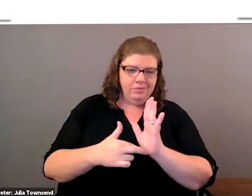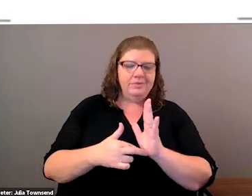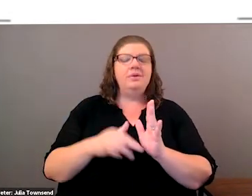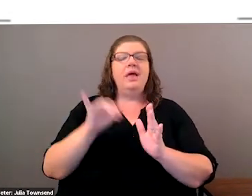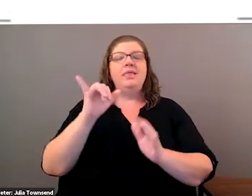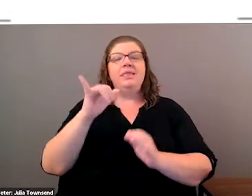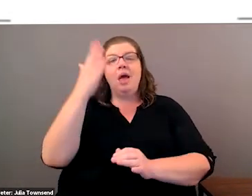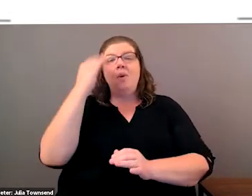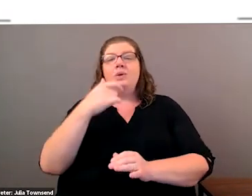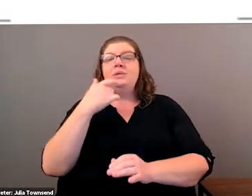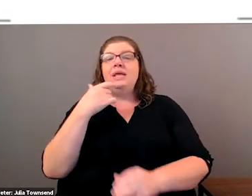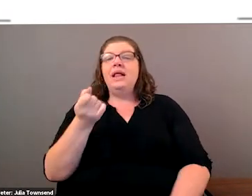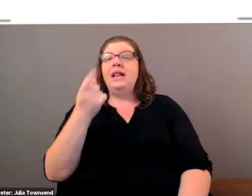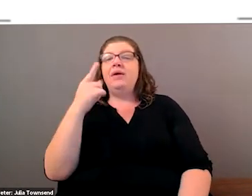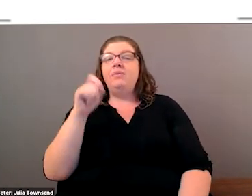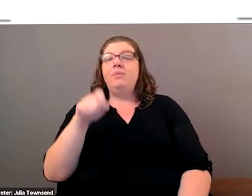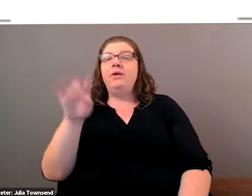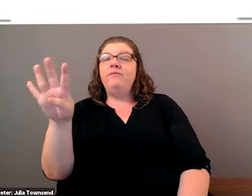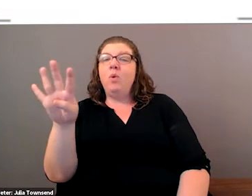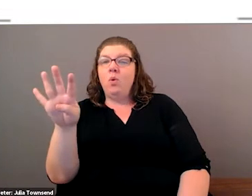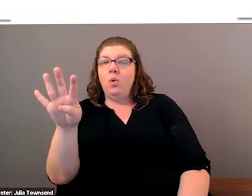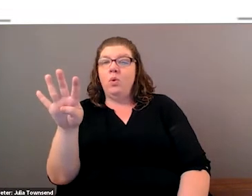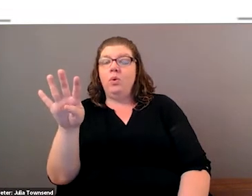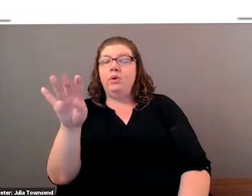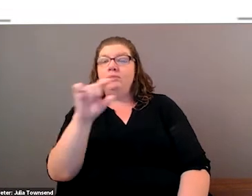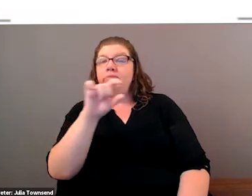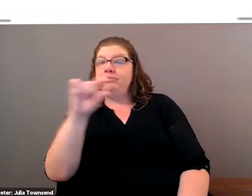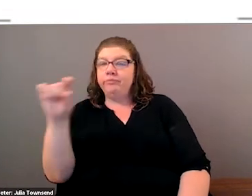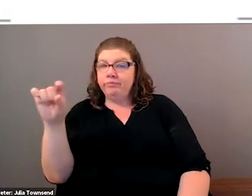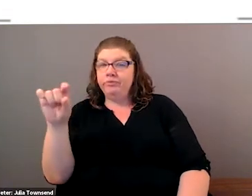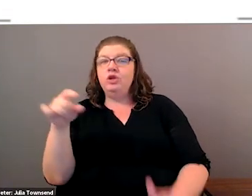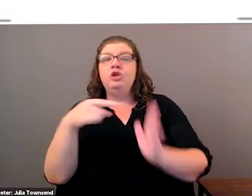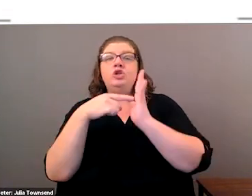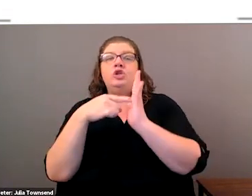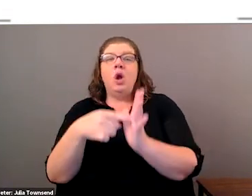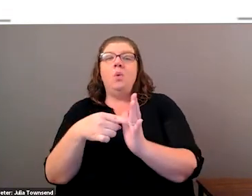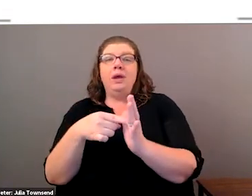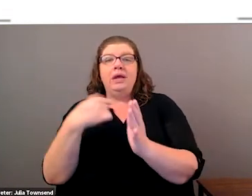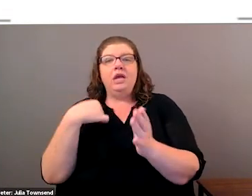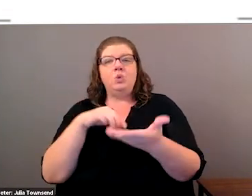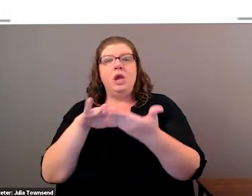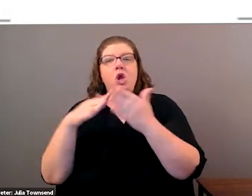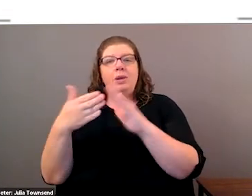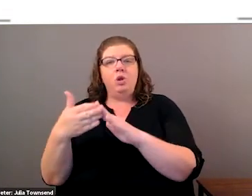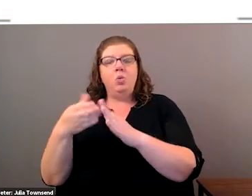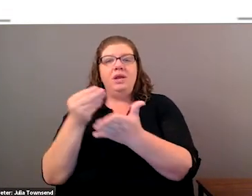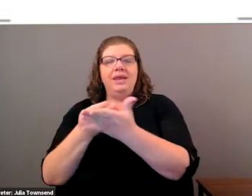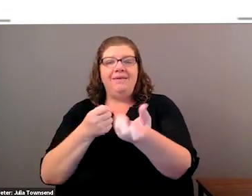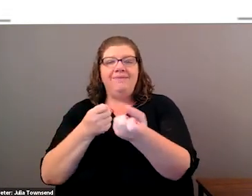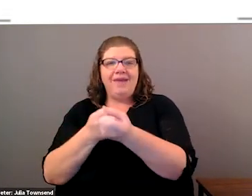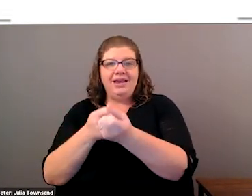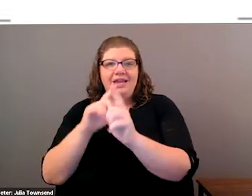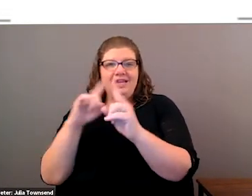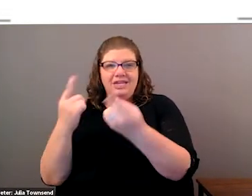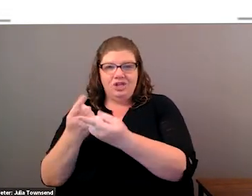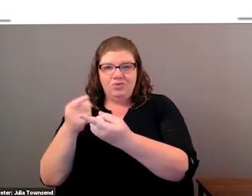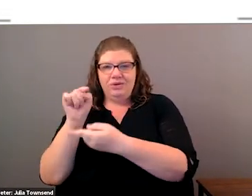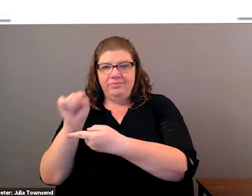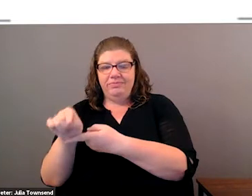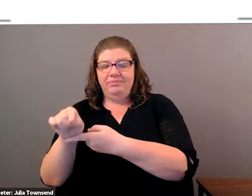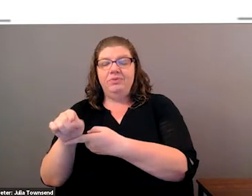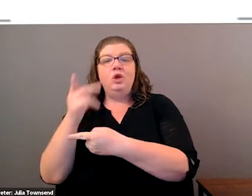that 11.4 showing as we are a community funded district. You do not see